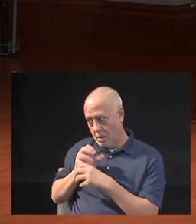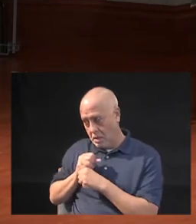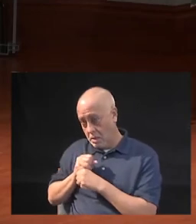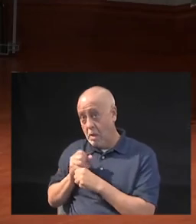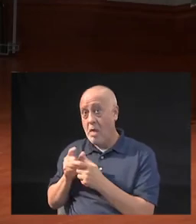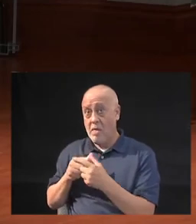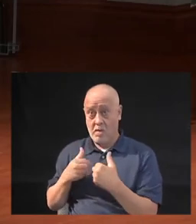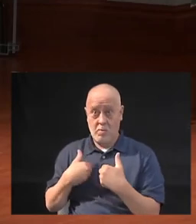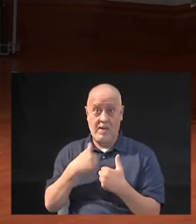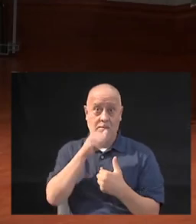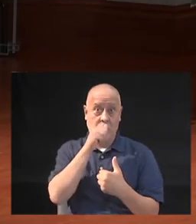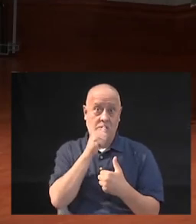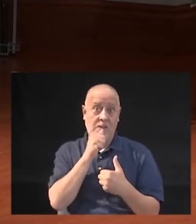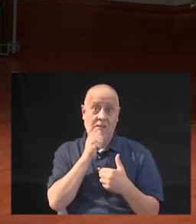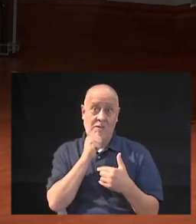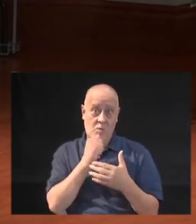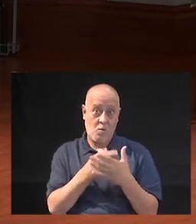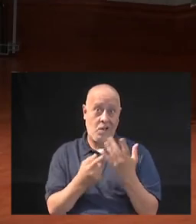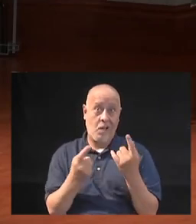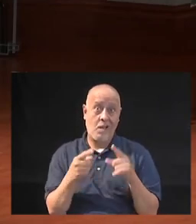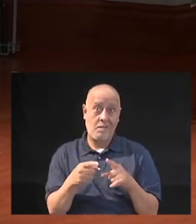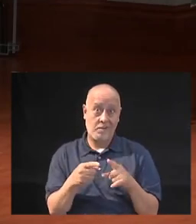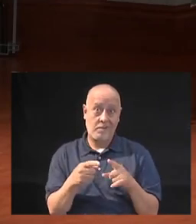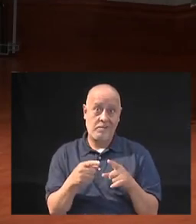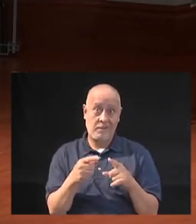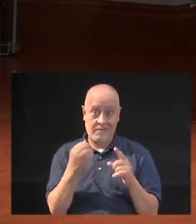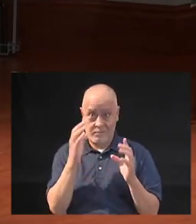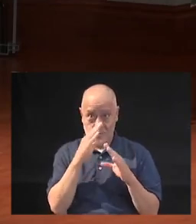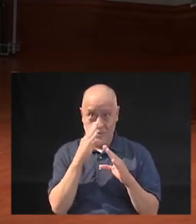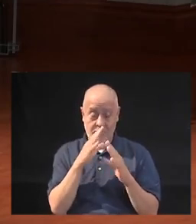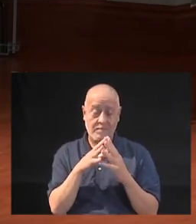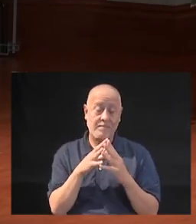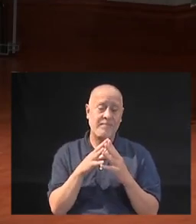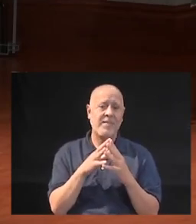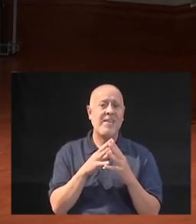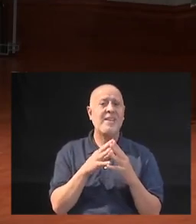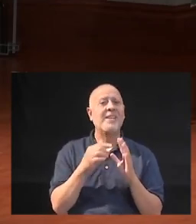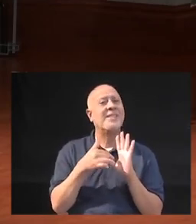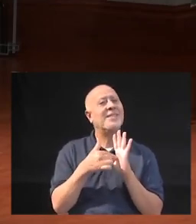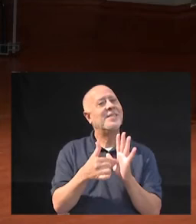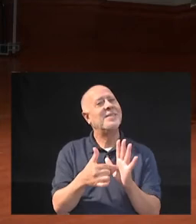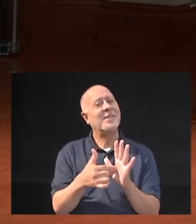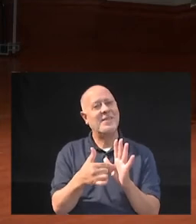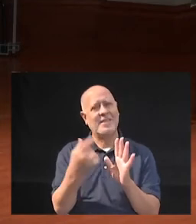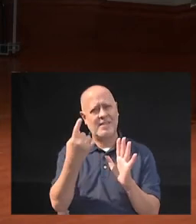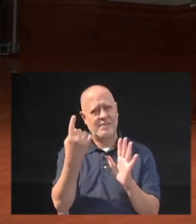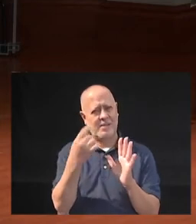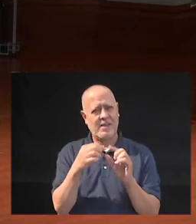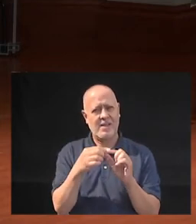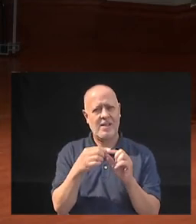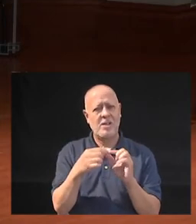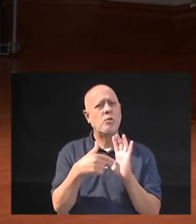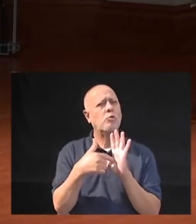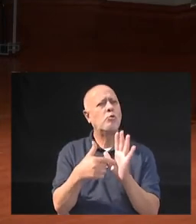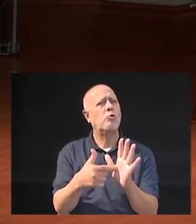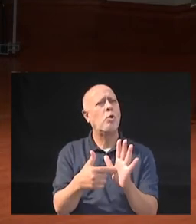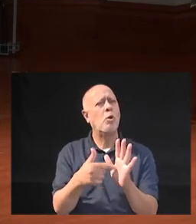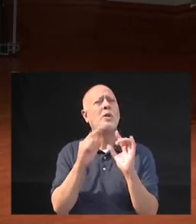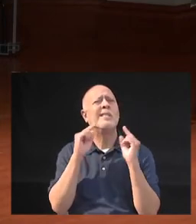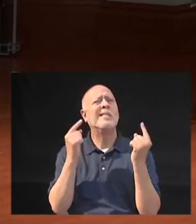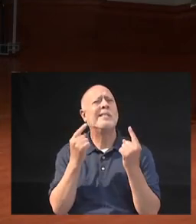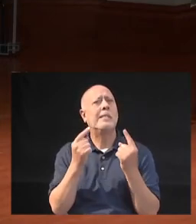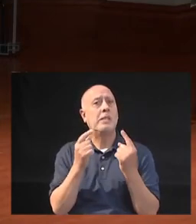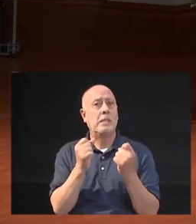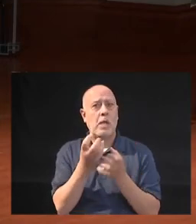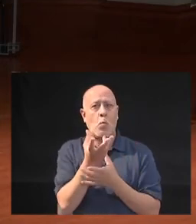suffer the consequences. Now, I want to show you a little experiment here today to show you what happens and how sin can suck you